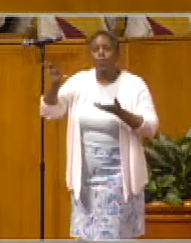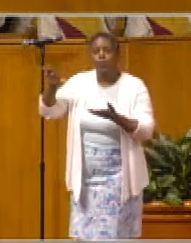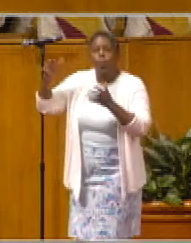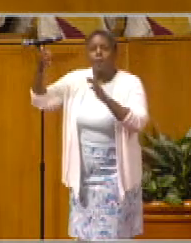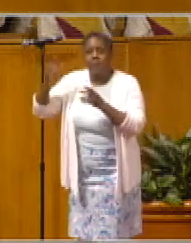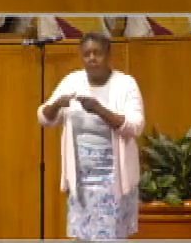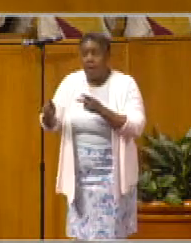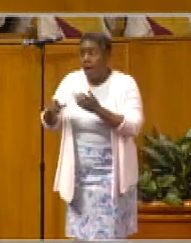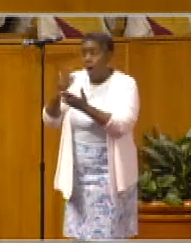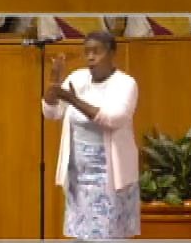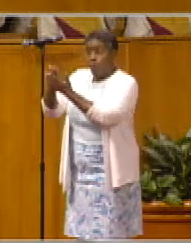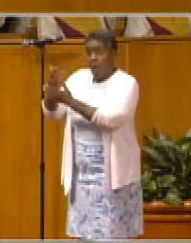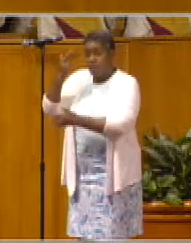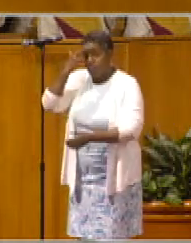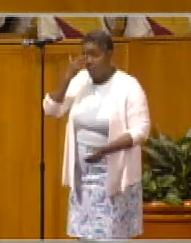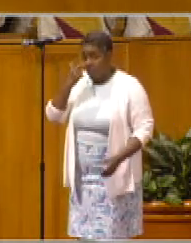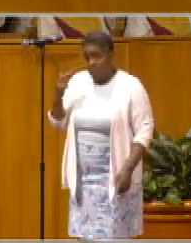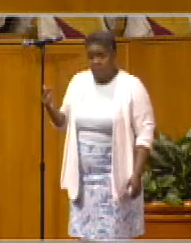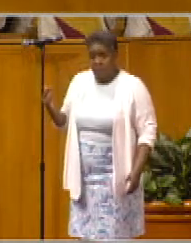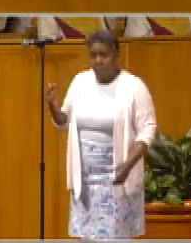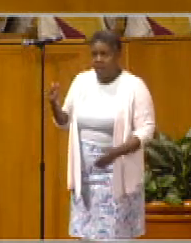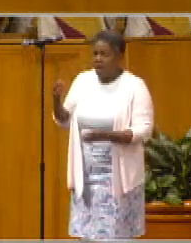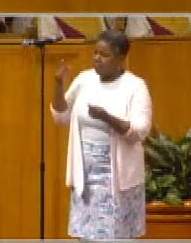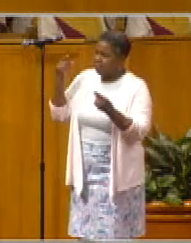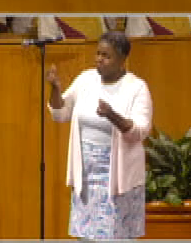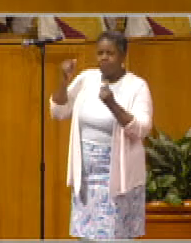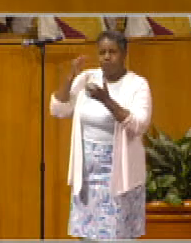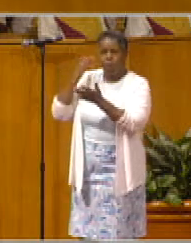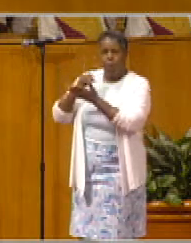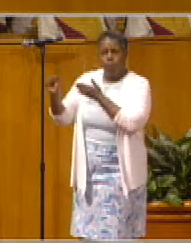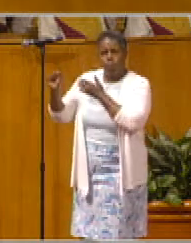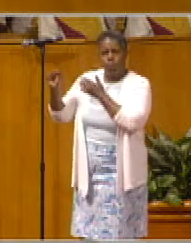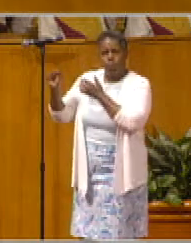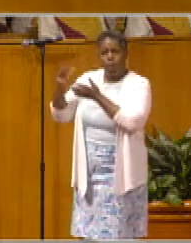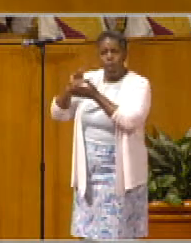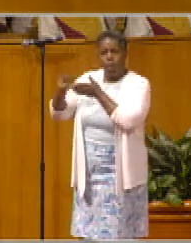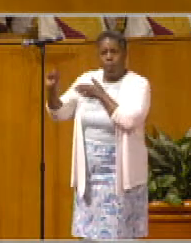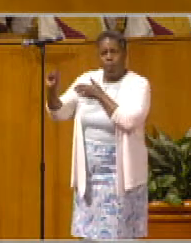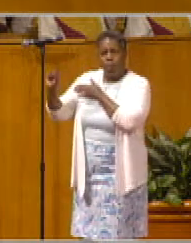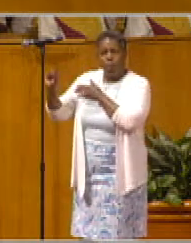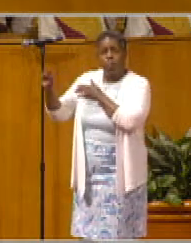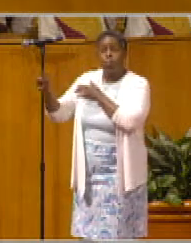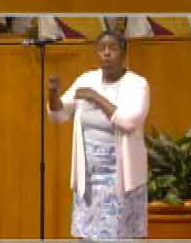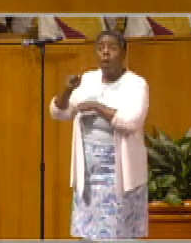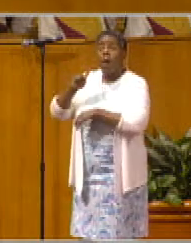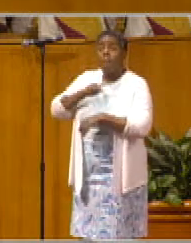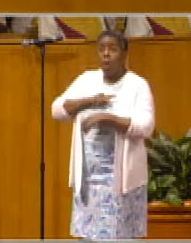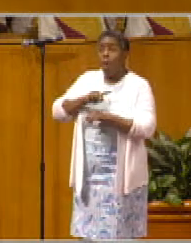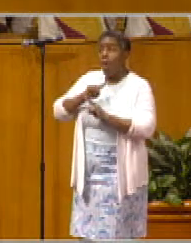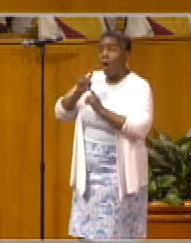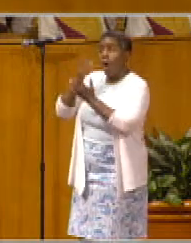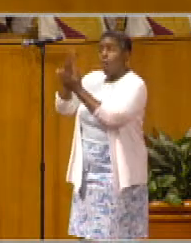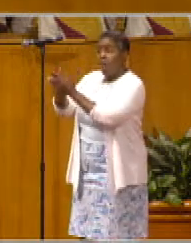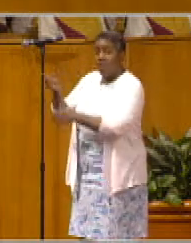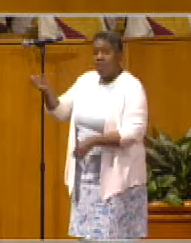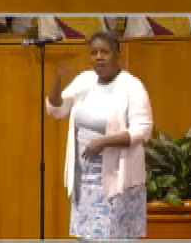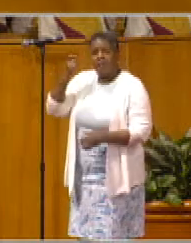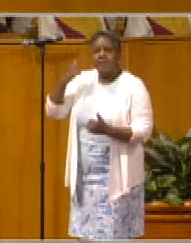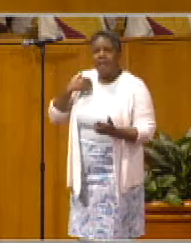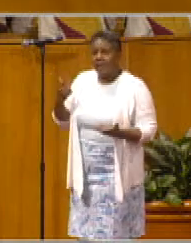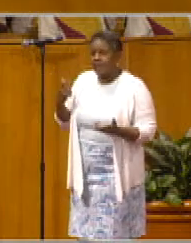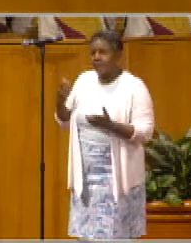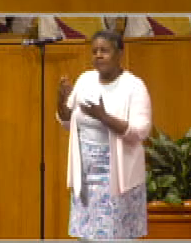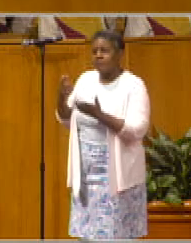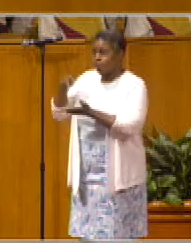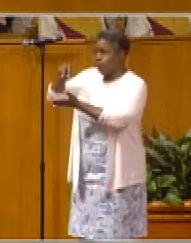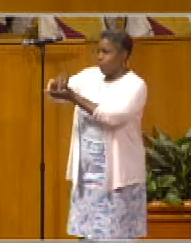They get to Rome in record time. And remember, Paul is going to Rome because he's got to stand